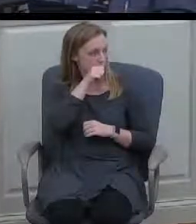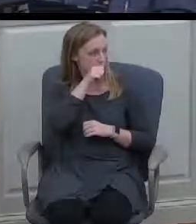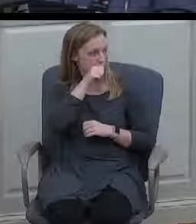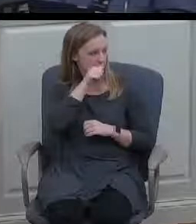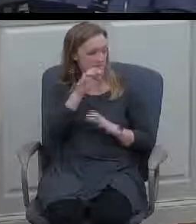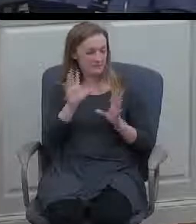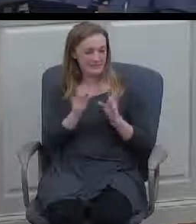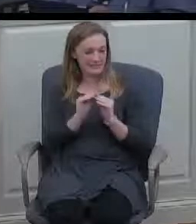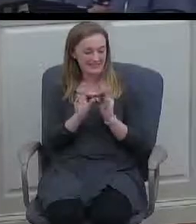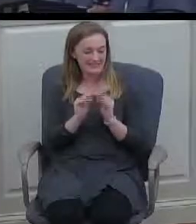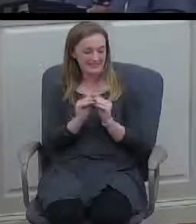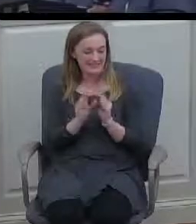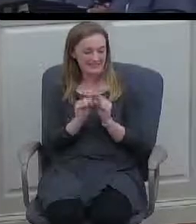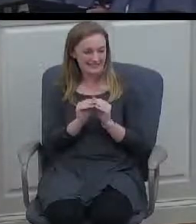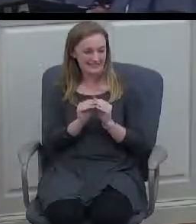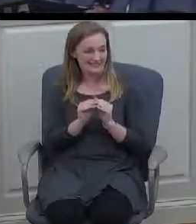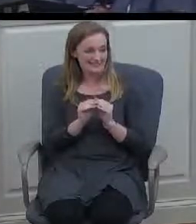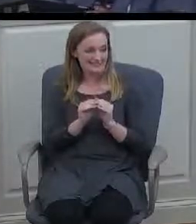Yes.